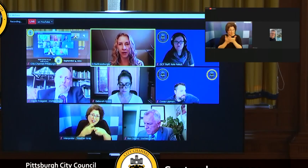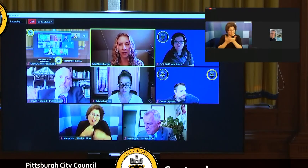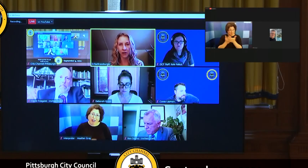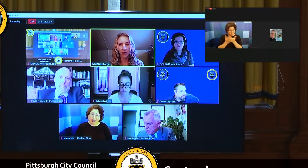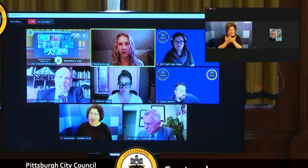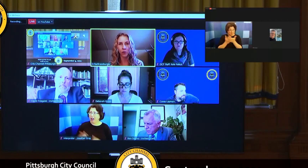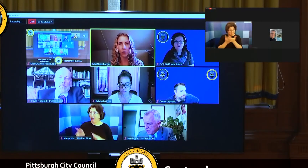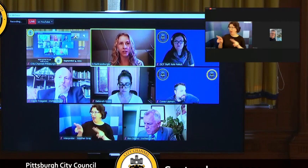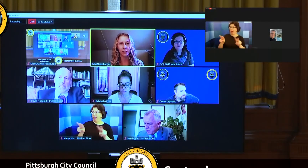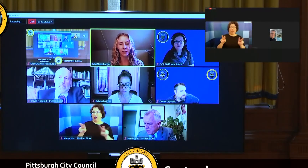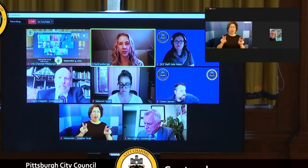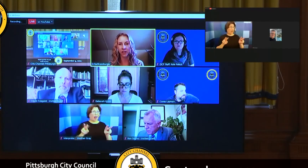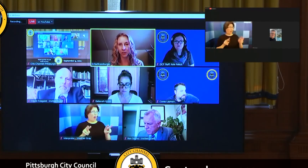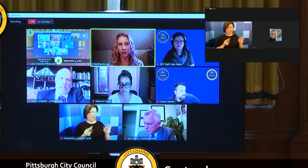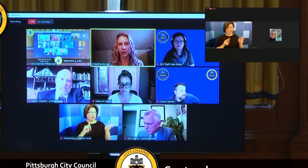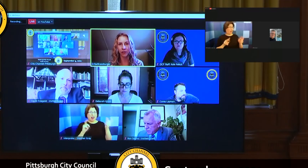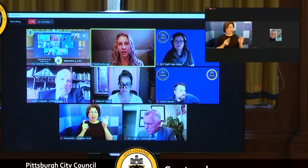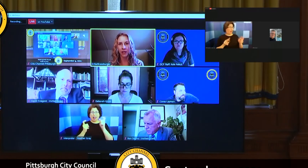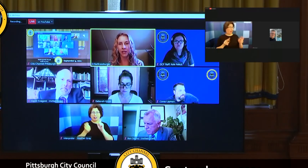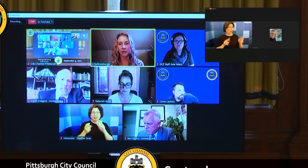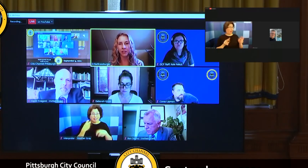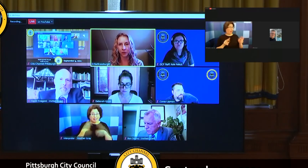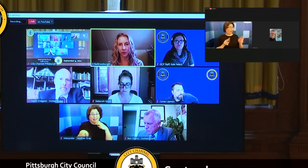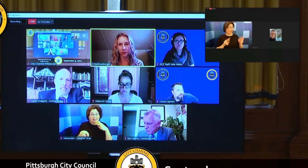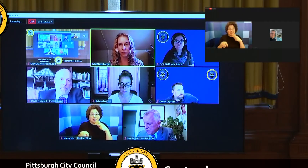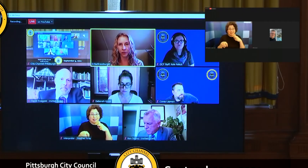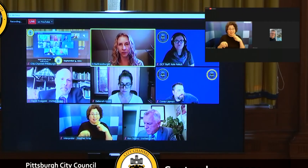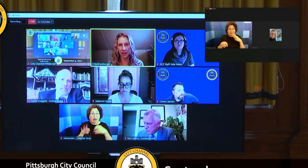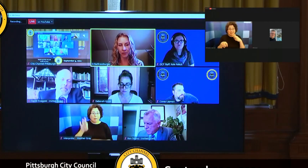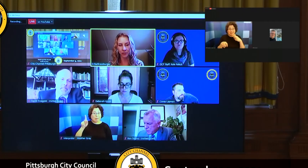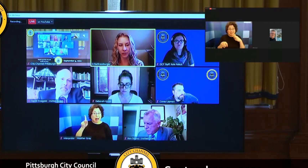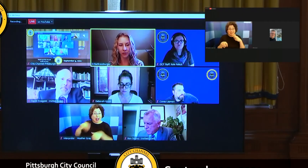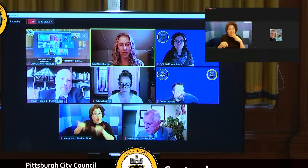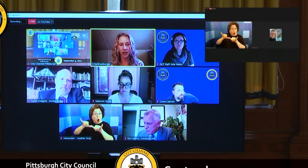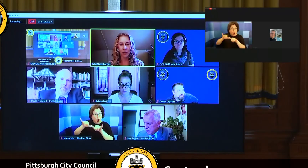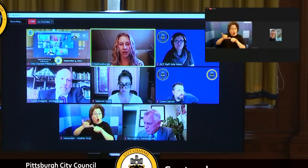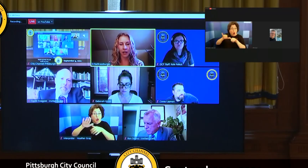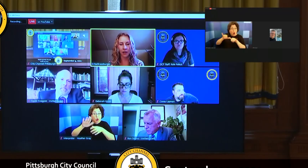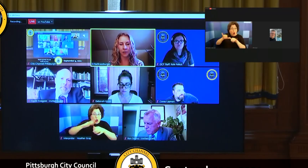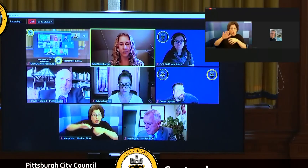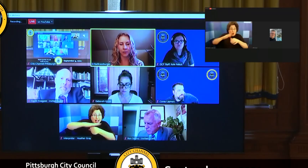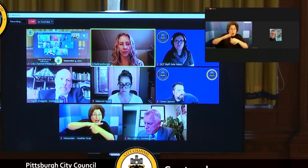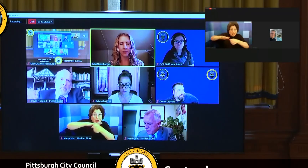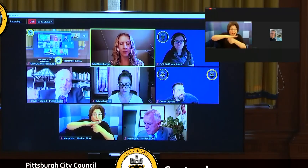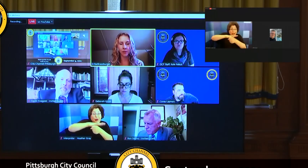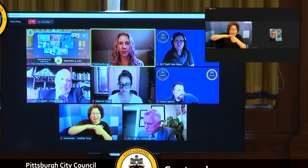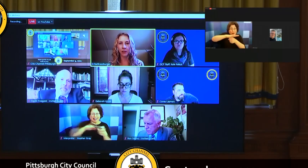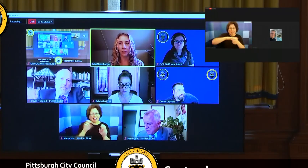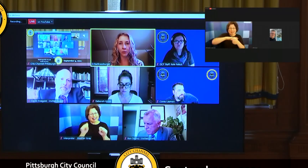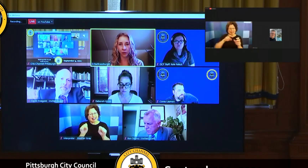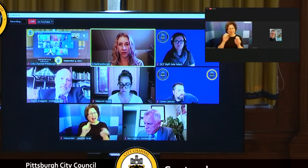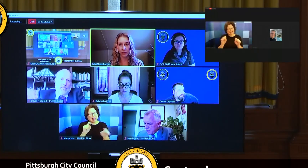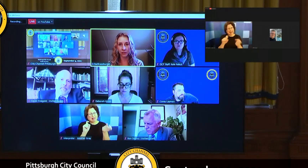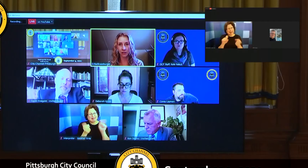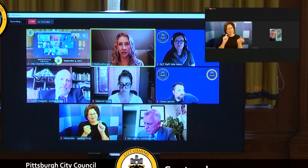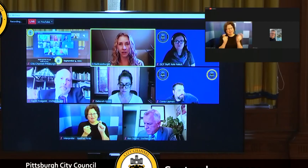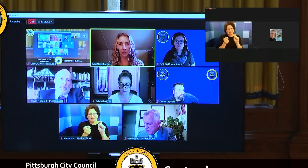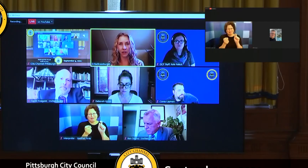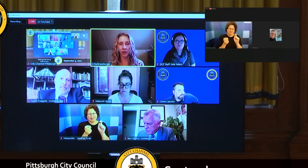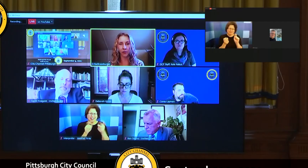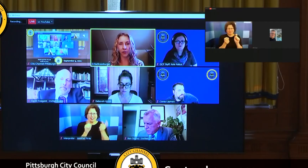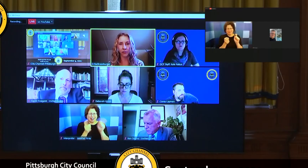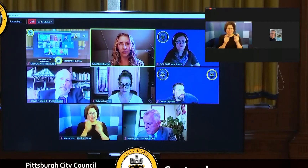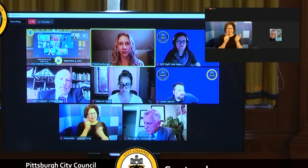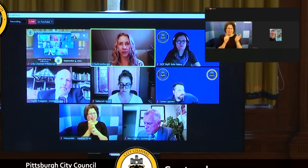your backyard or it's in your neighborhood, can be difficult to adapt to. Some of them have to do with trust. You